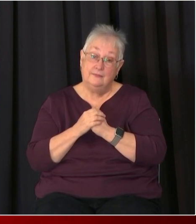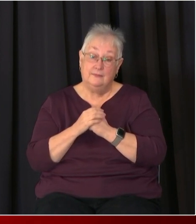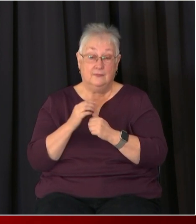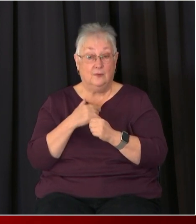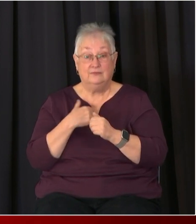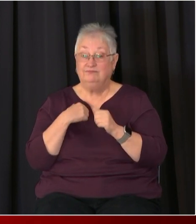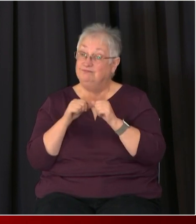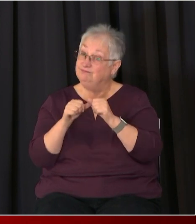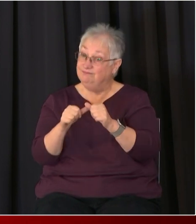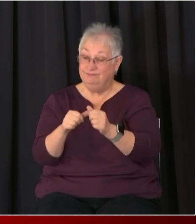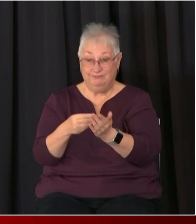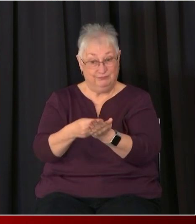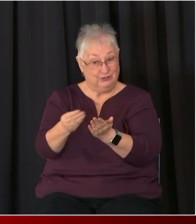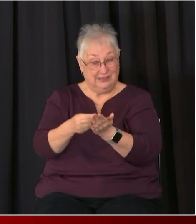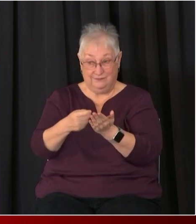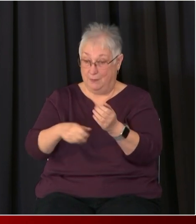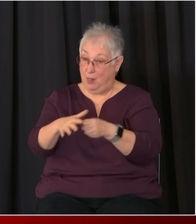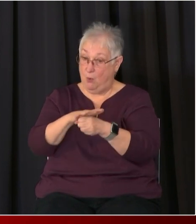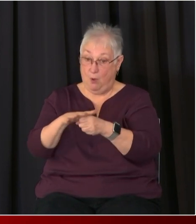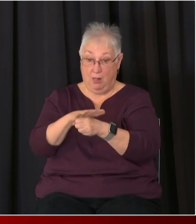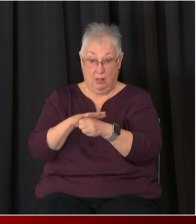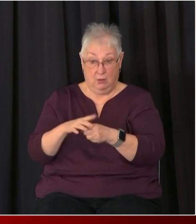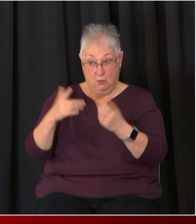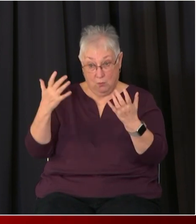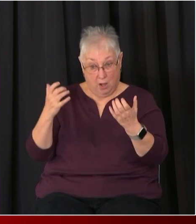and learn more about district spending at